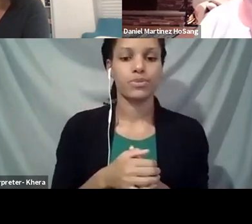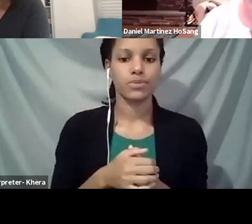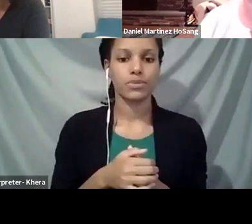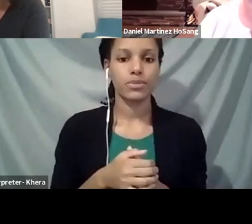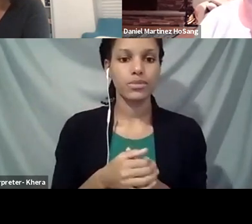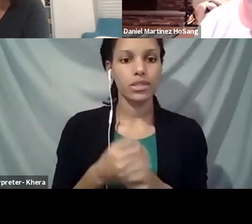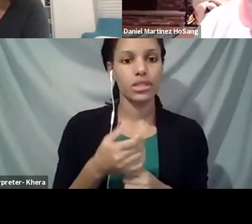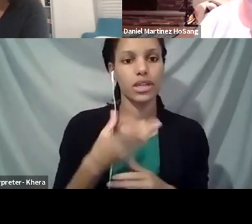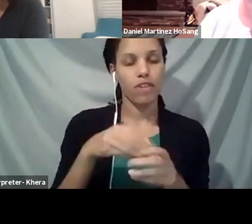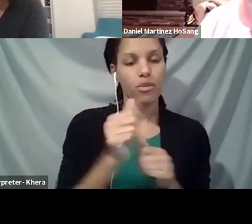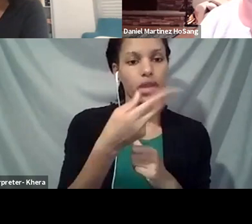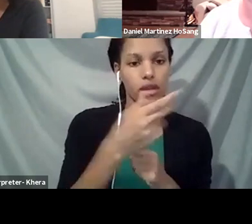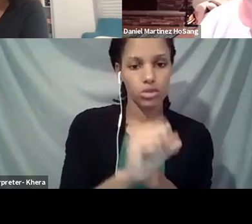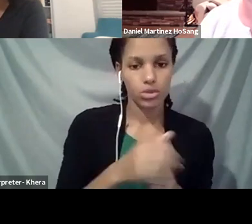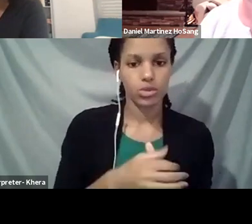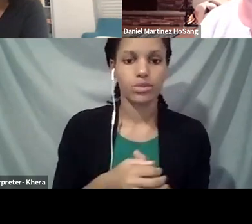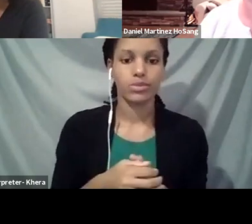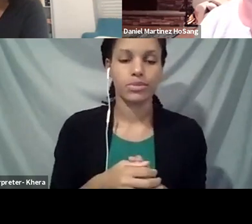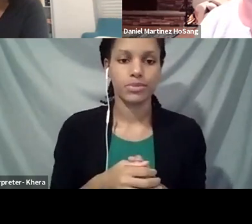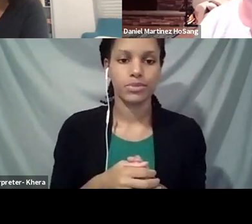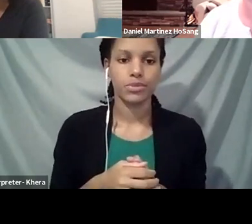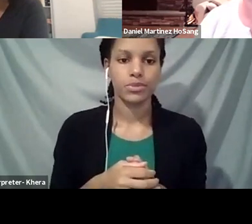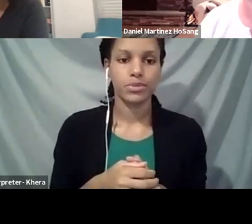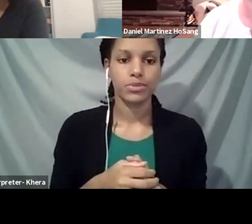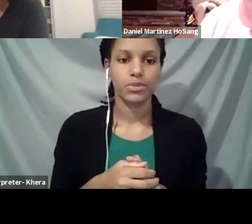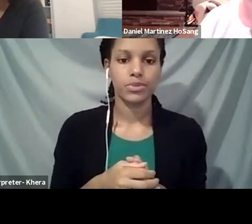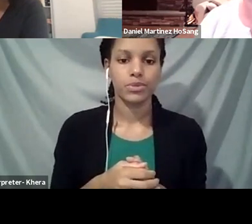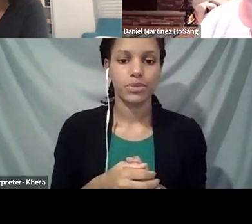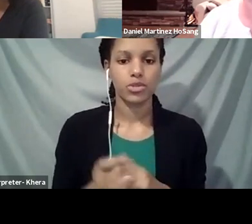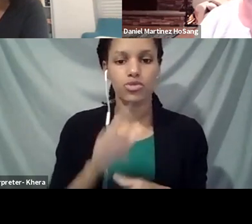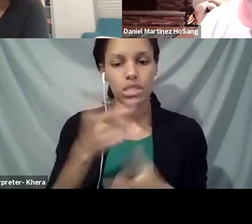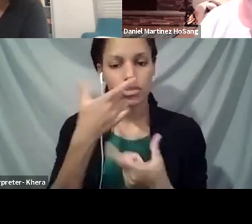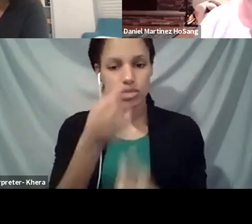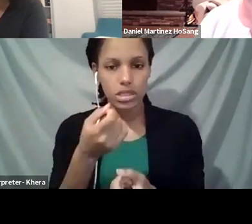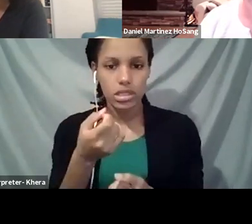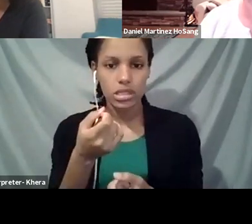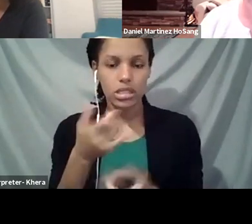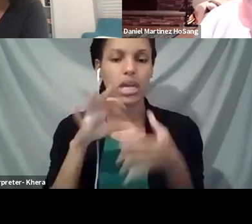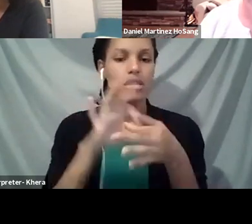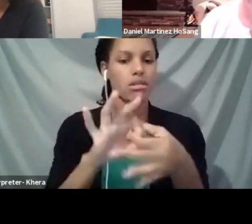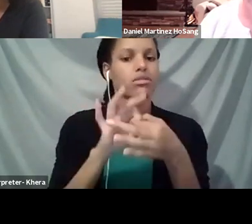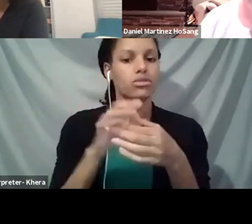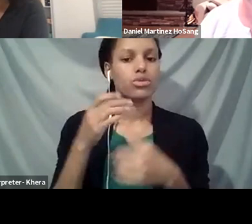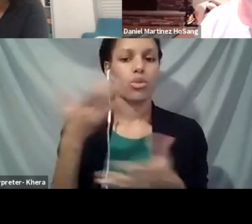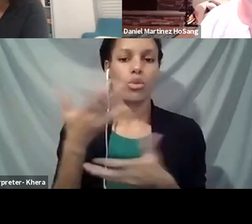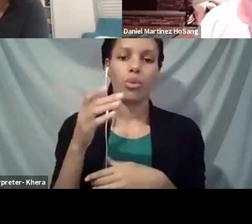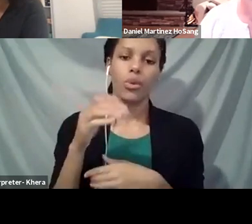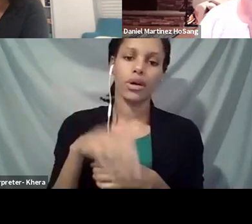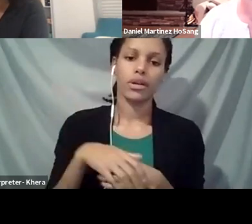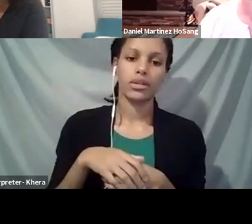other diversity measures. So what was really interesting and kind of relates back to what Professor HoSang said in the beginning is